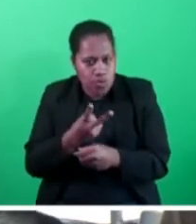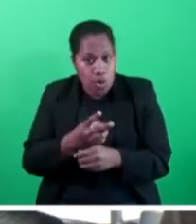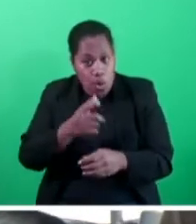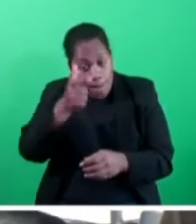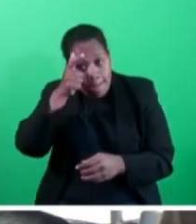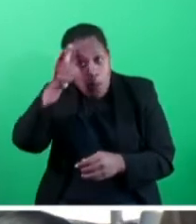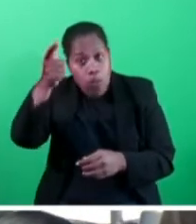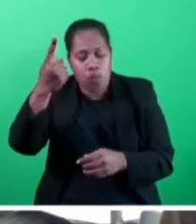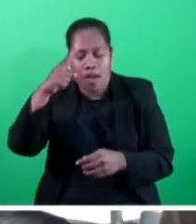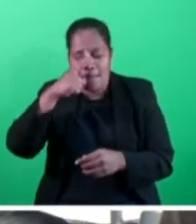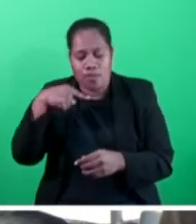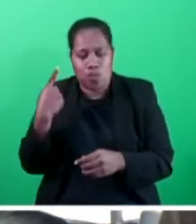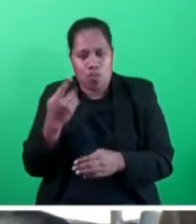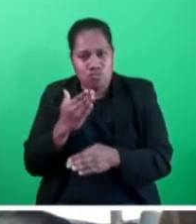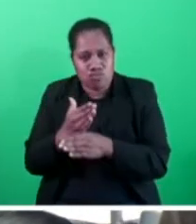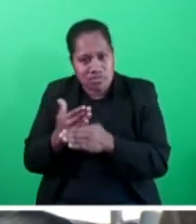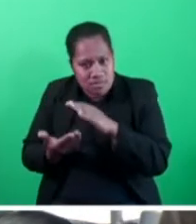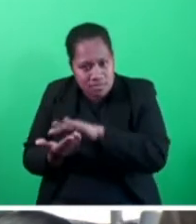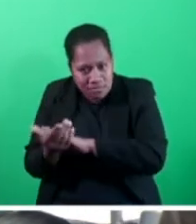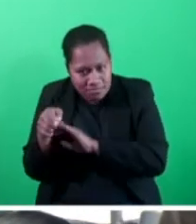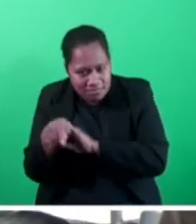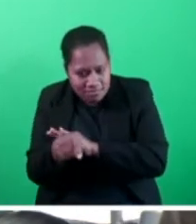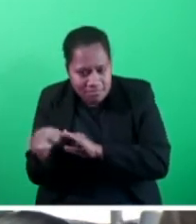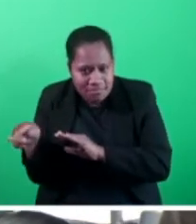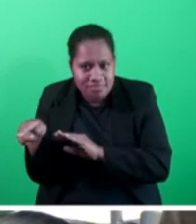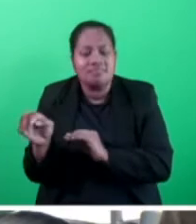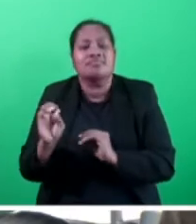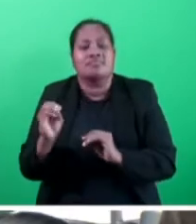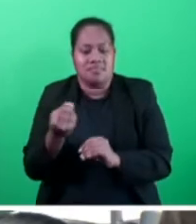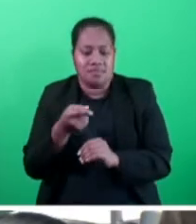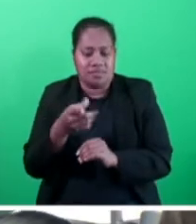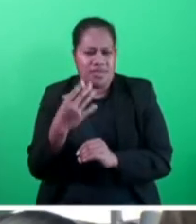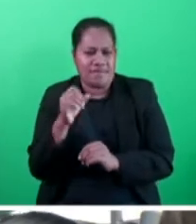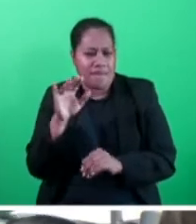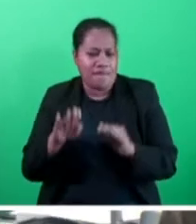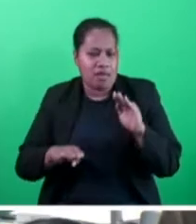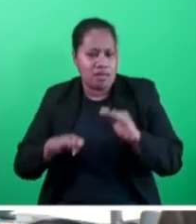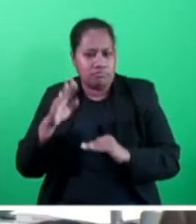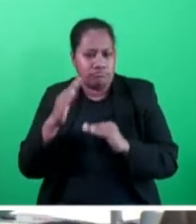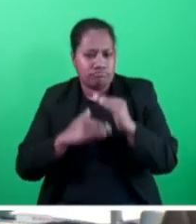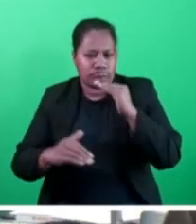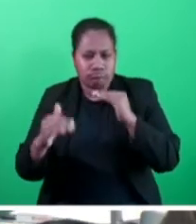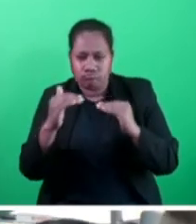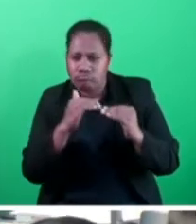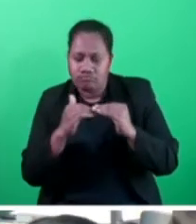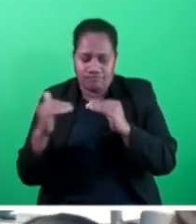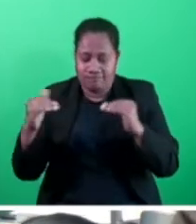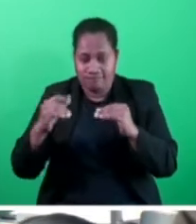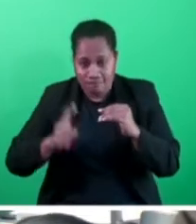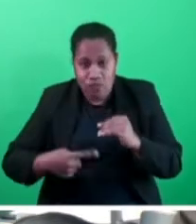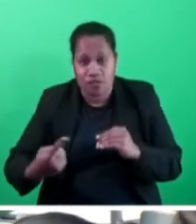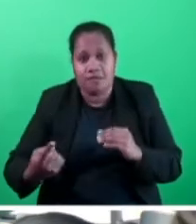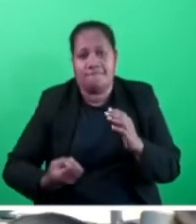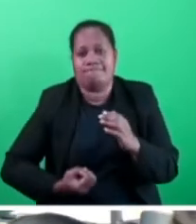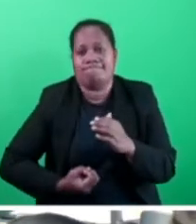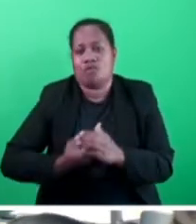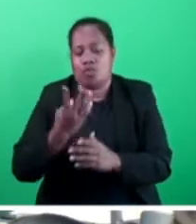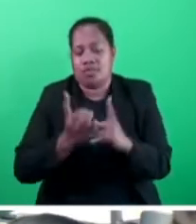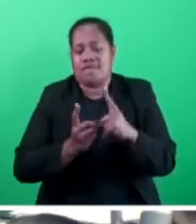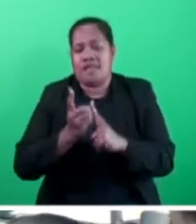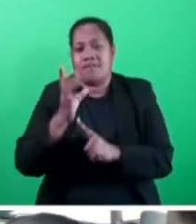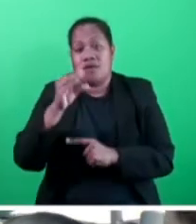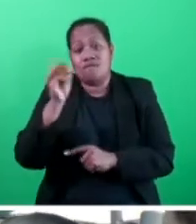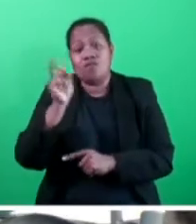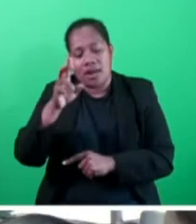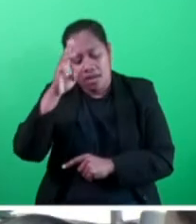we maintain a productive and balanced workforce to contribute to the growth and development of the respective industries and our nation